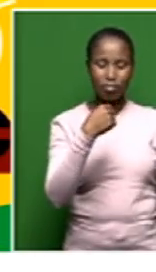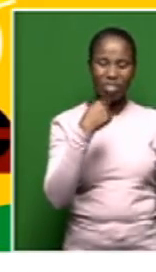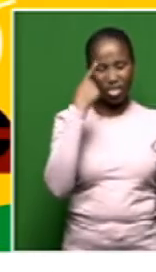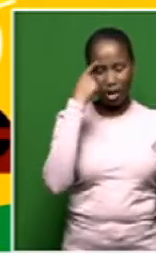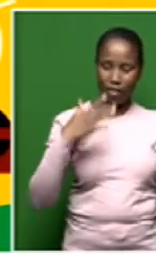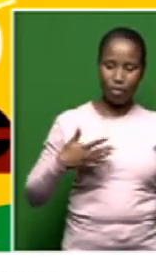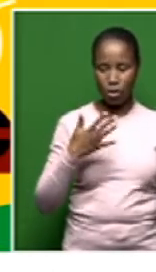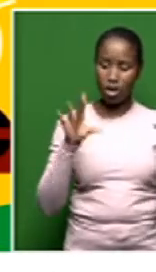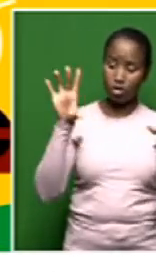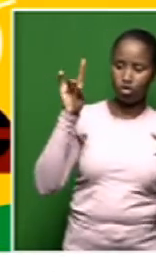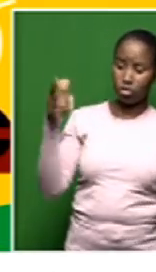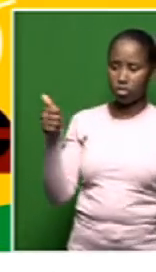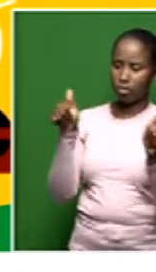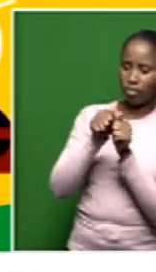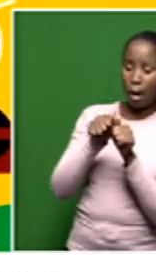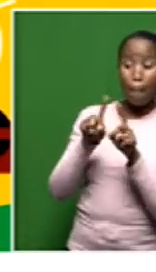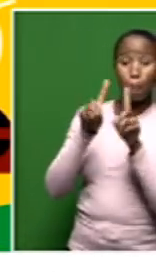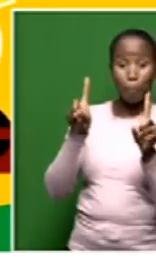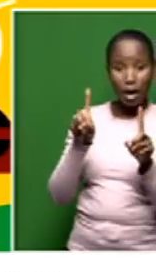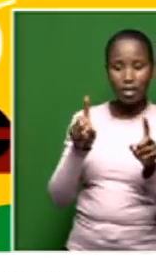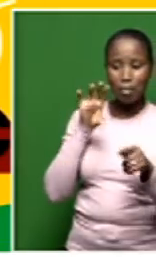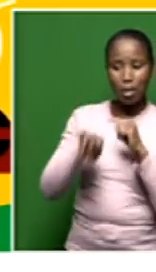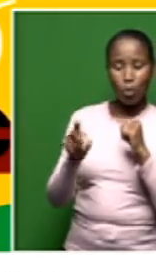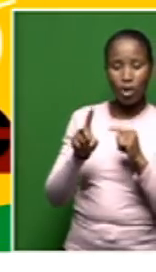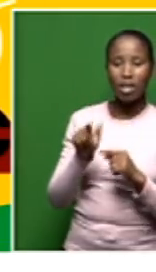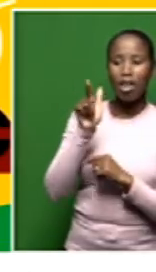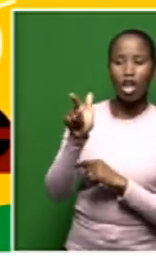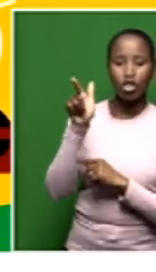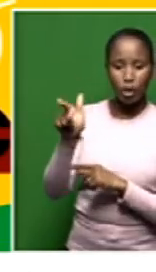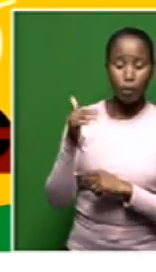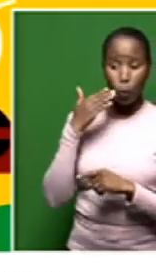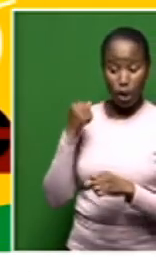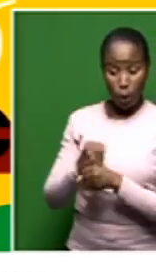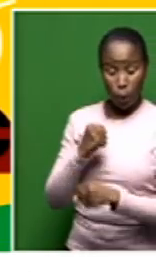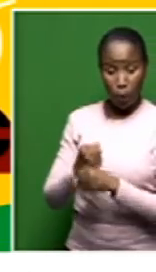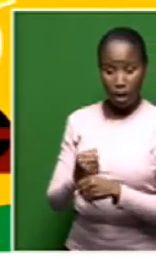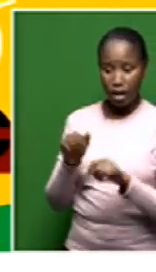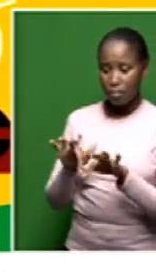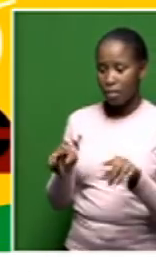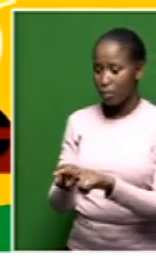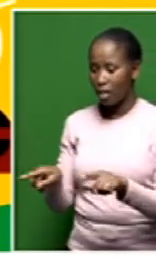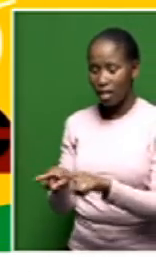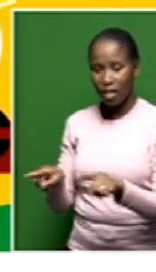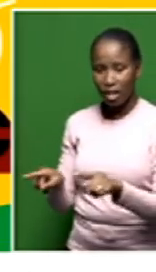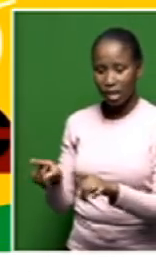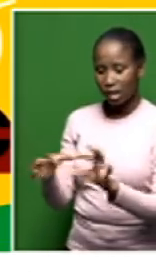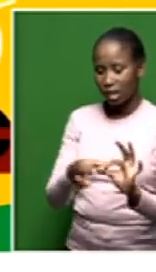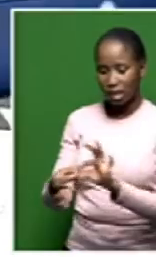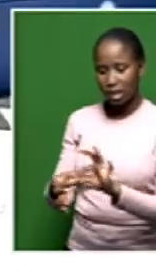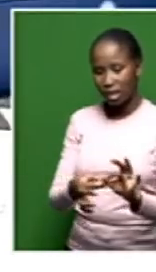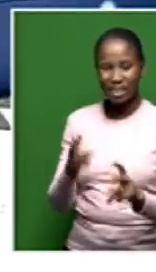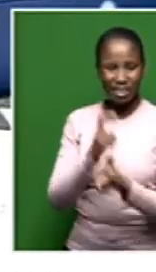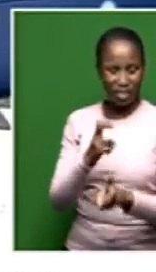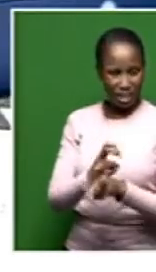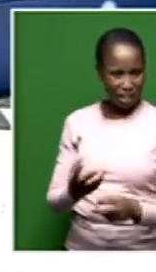coalition partner, but finding that on the ground, at the coalface, people find it difficult to work with one another. So